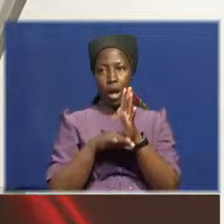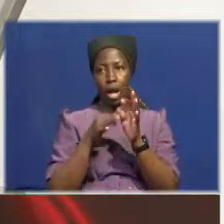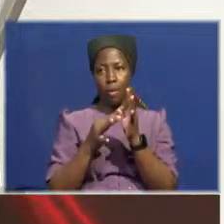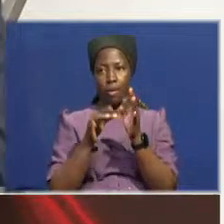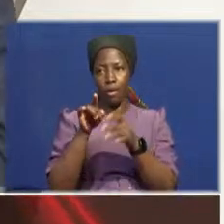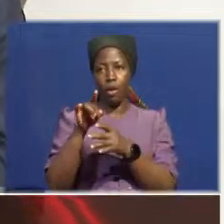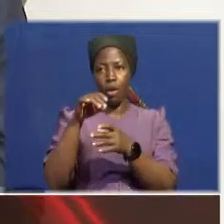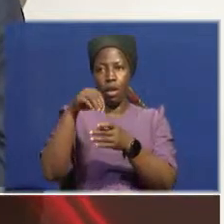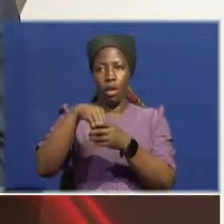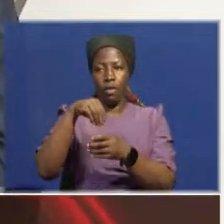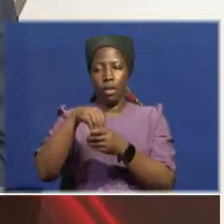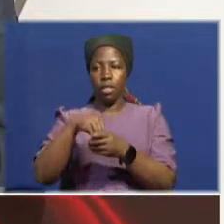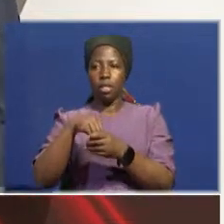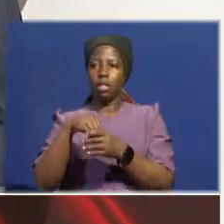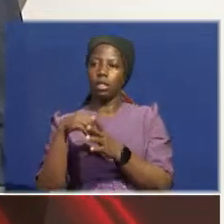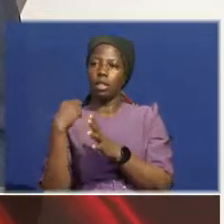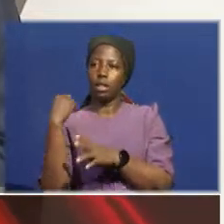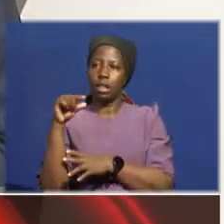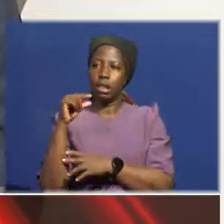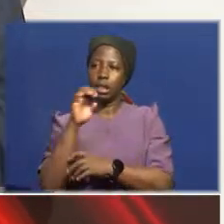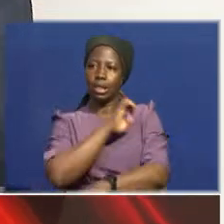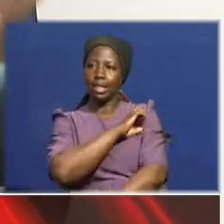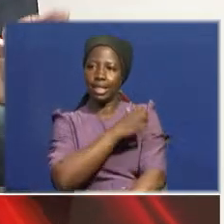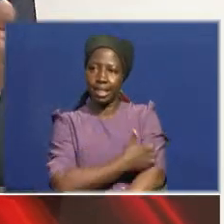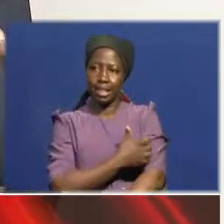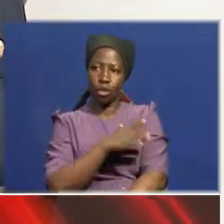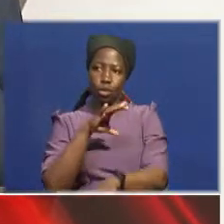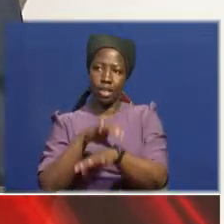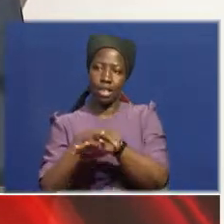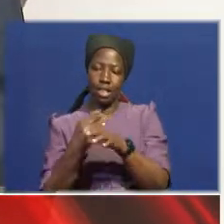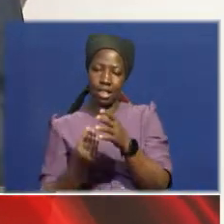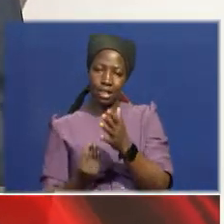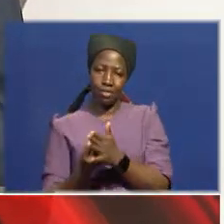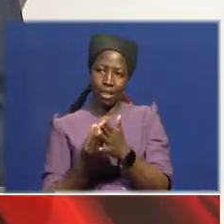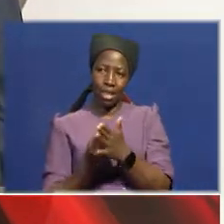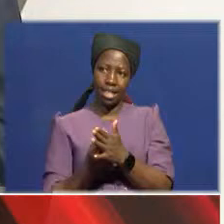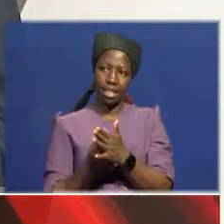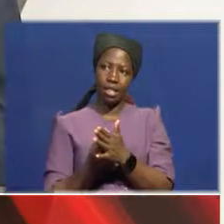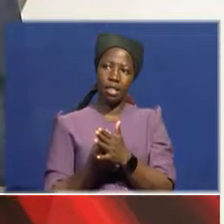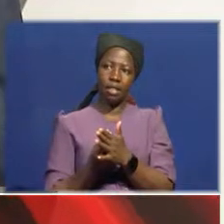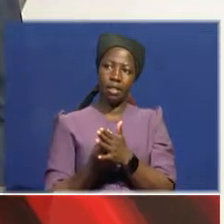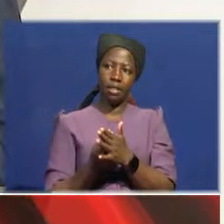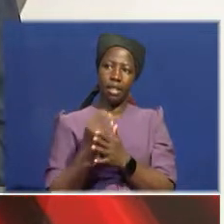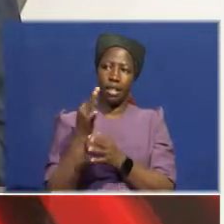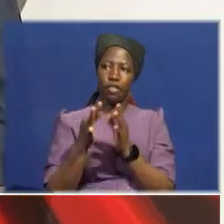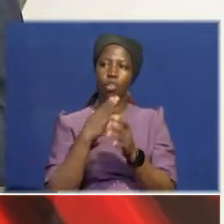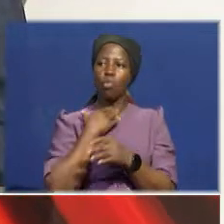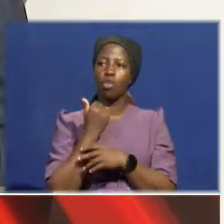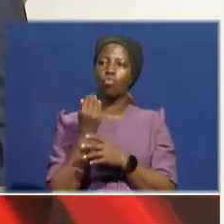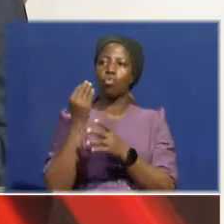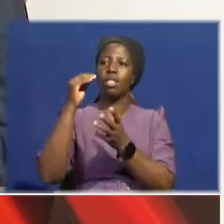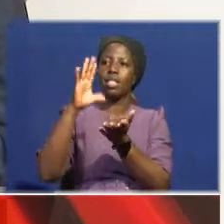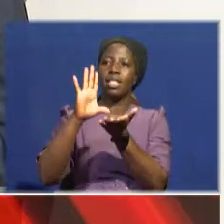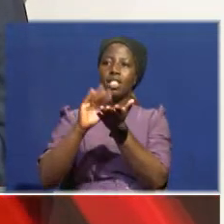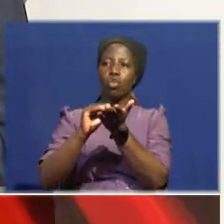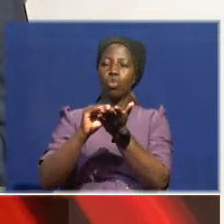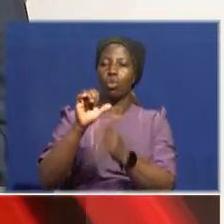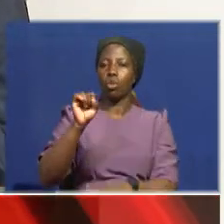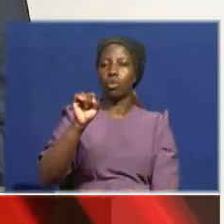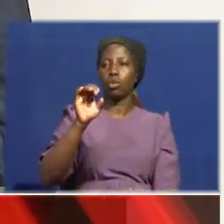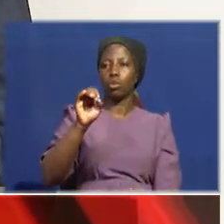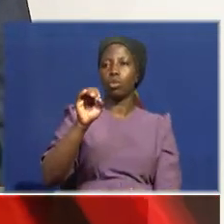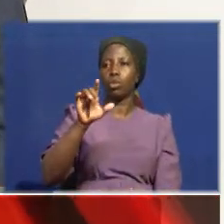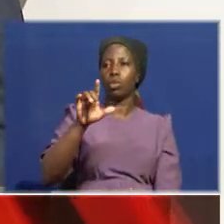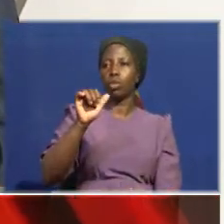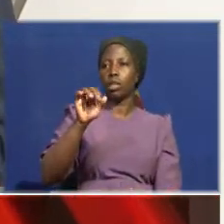invest in green energy, you get credits mm-hmm. and get financing. Like, if you want to install solar in your facility, yes,